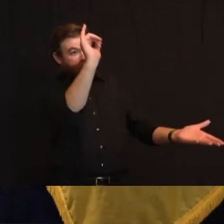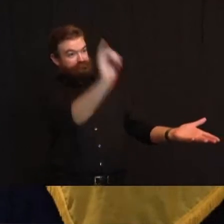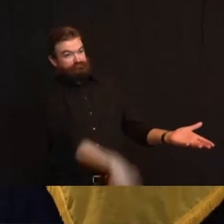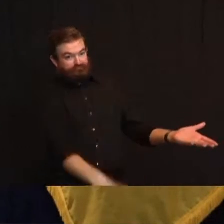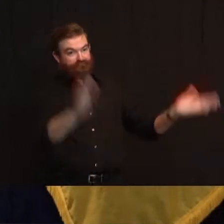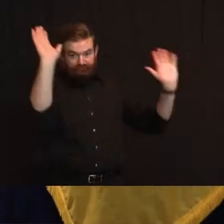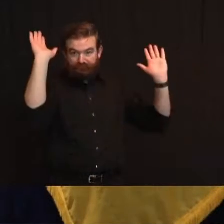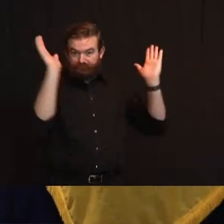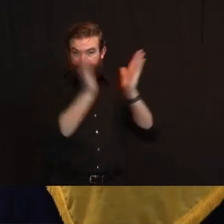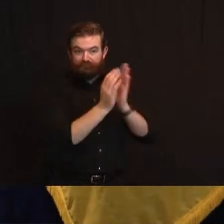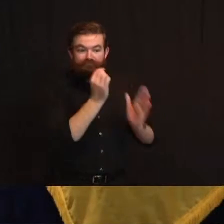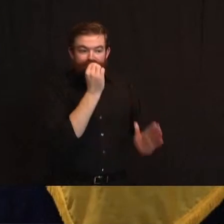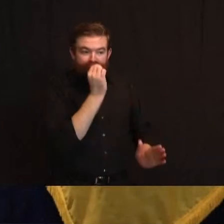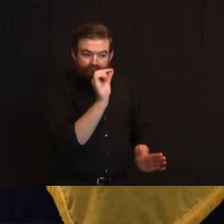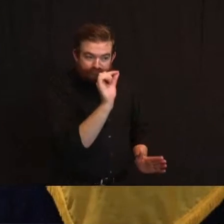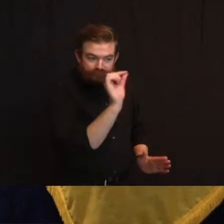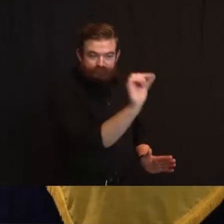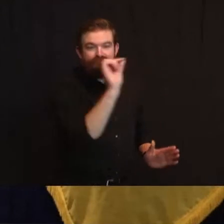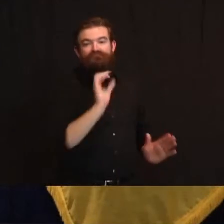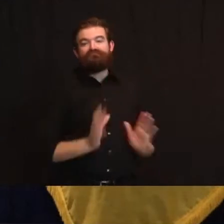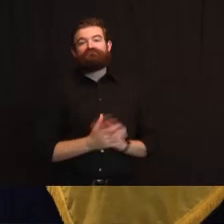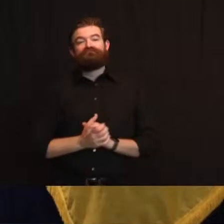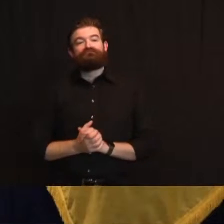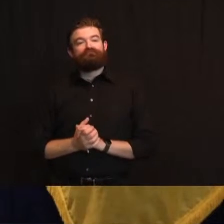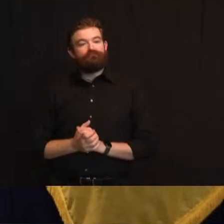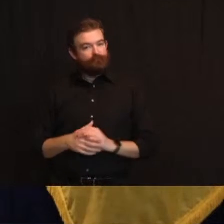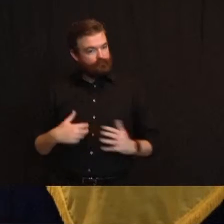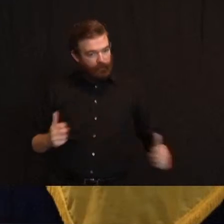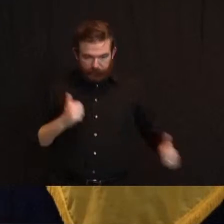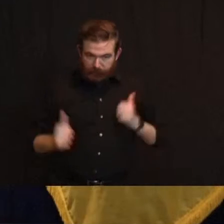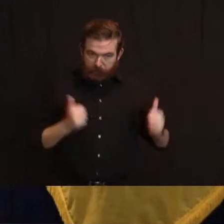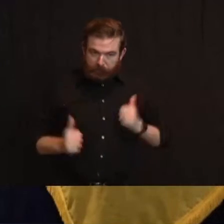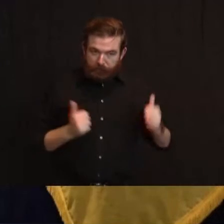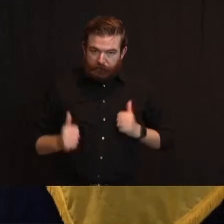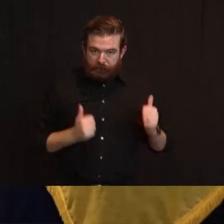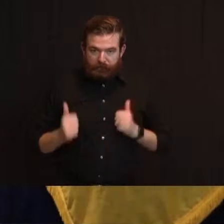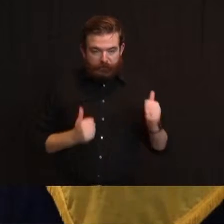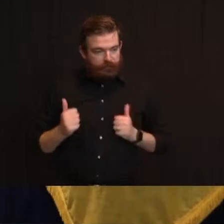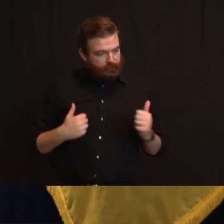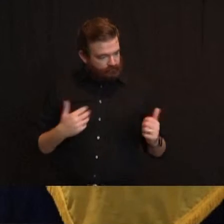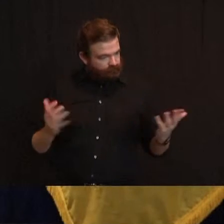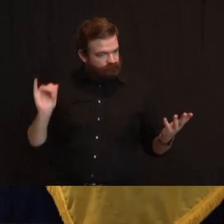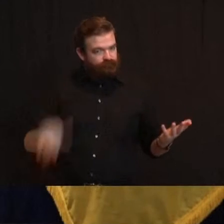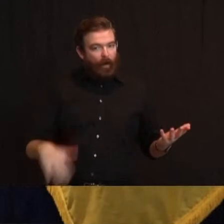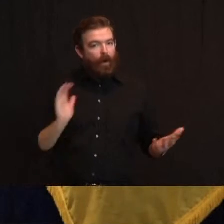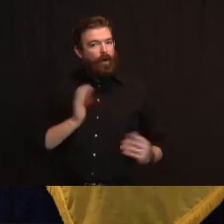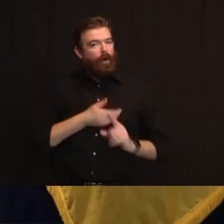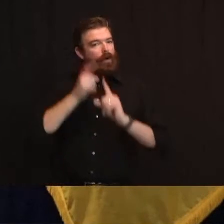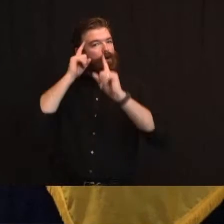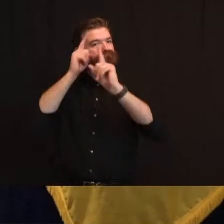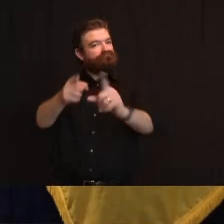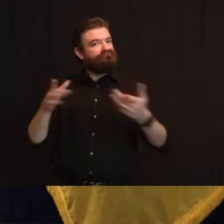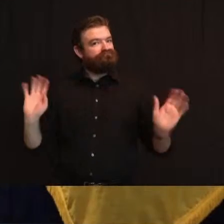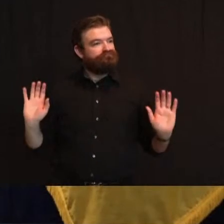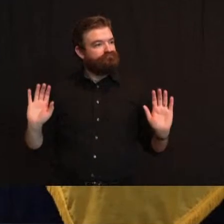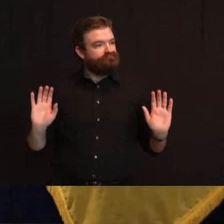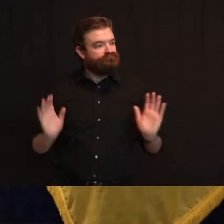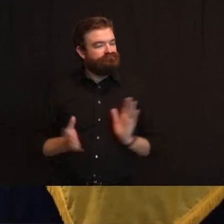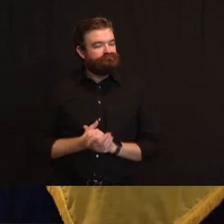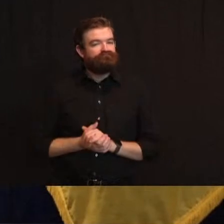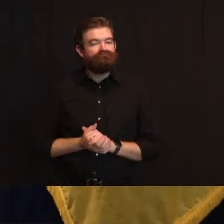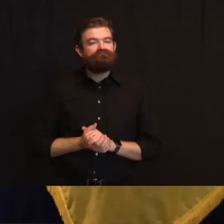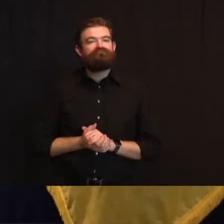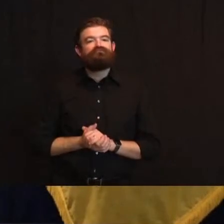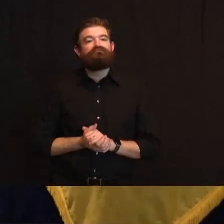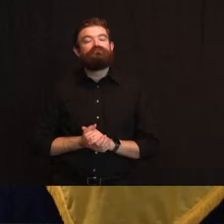That's it. It's aggressive. It's an aspiration, but that's our goal. As I said a minute ago in answer to Matt's question, if